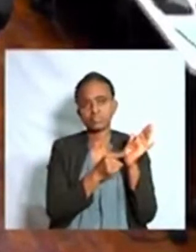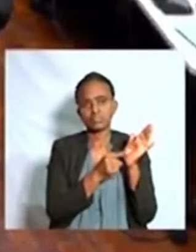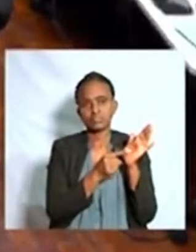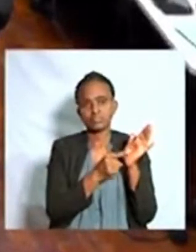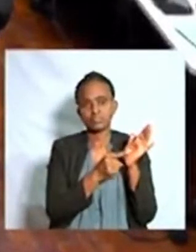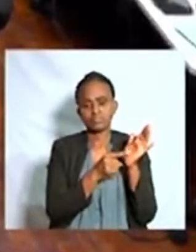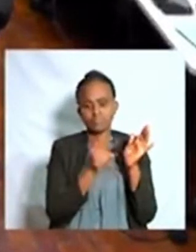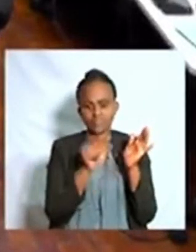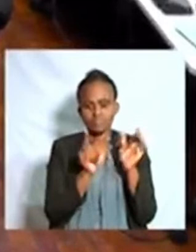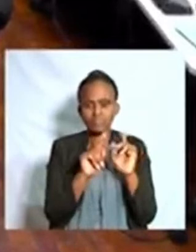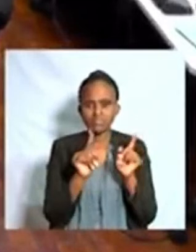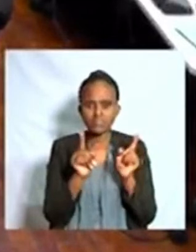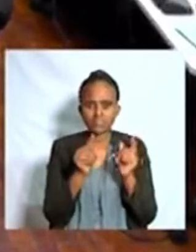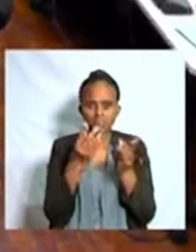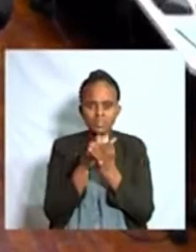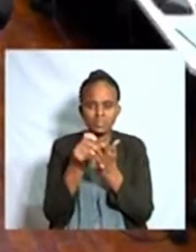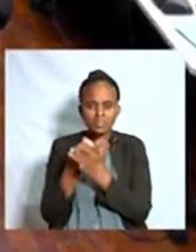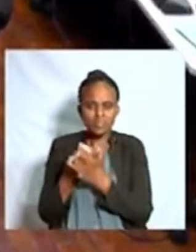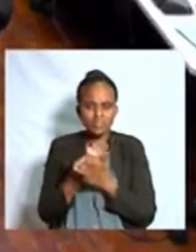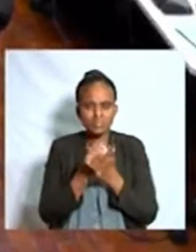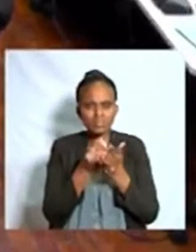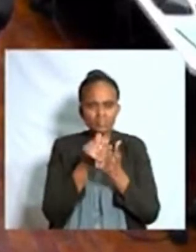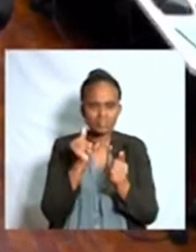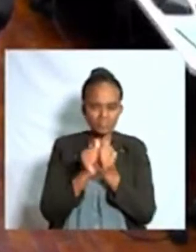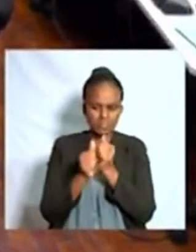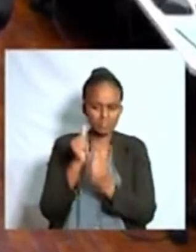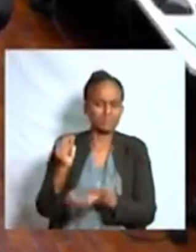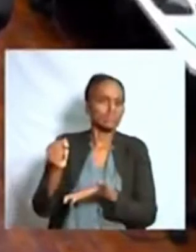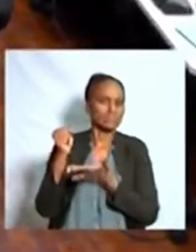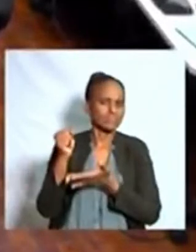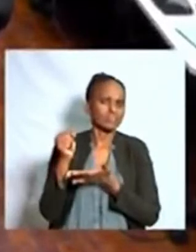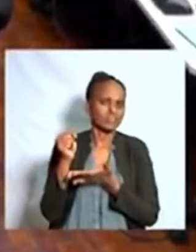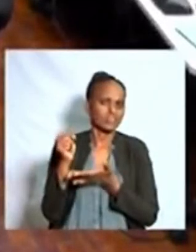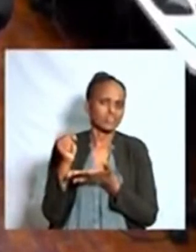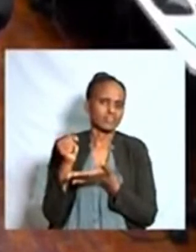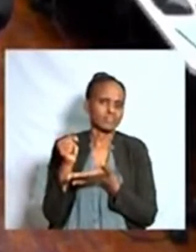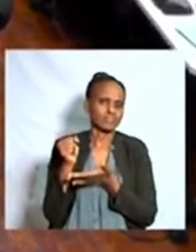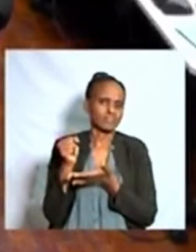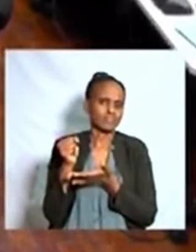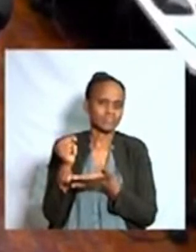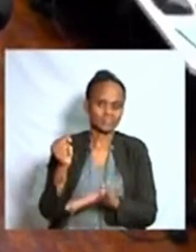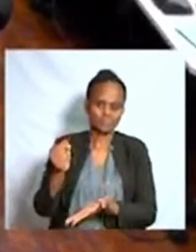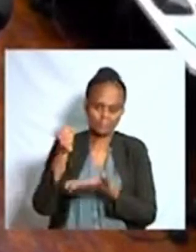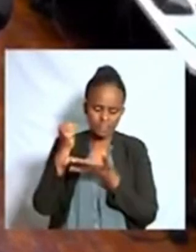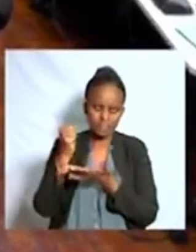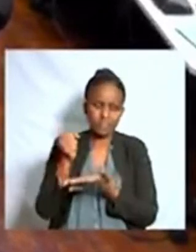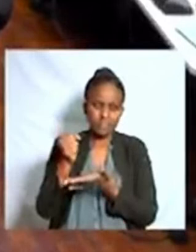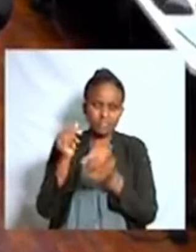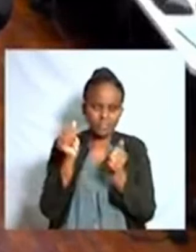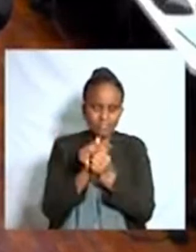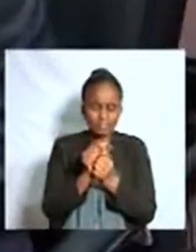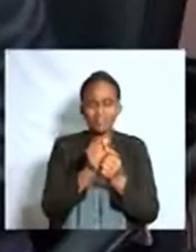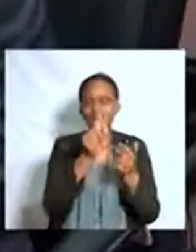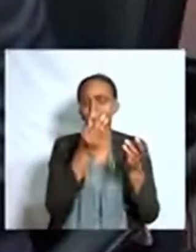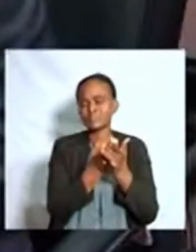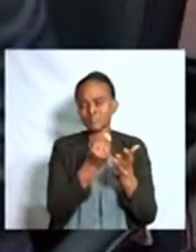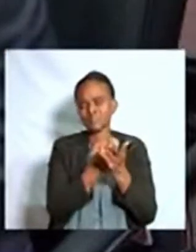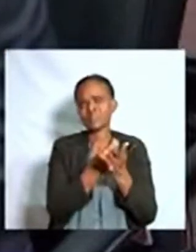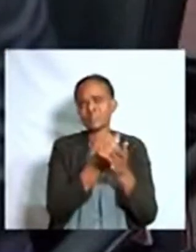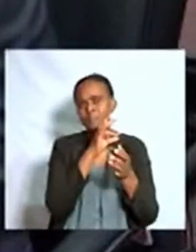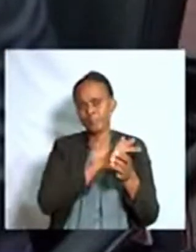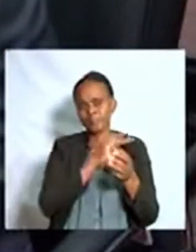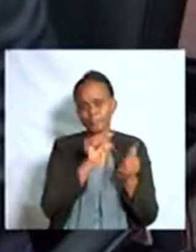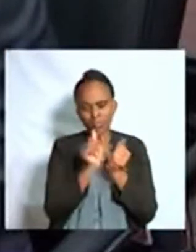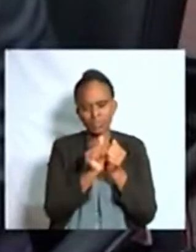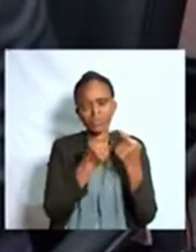on the sources of funds, that is budget and income. Budgeted versus income and